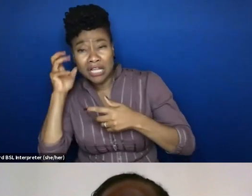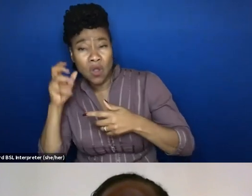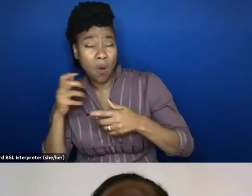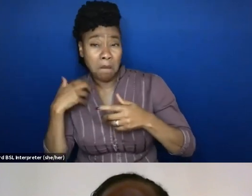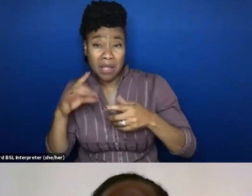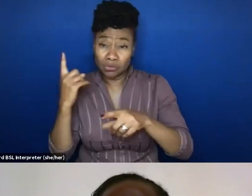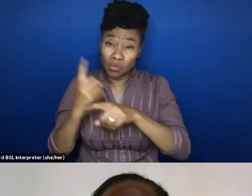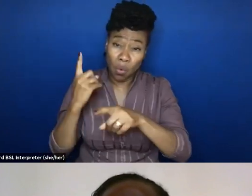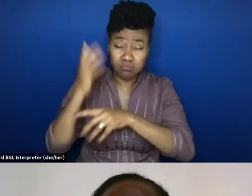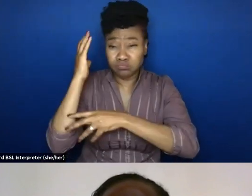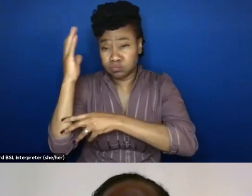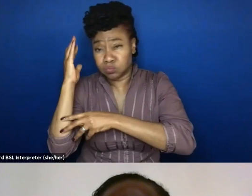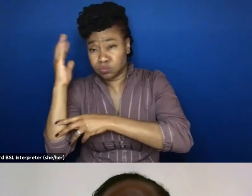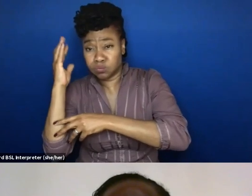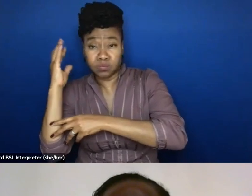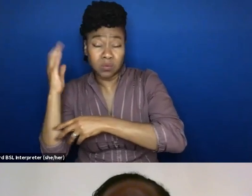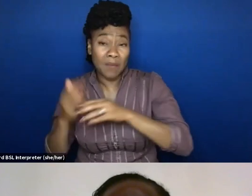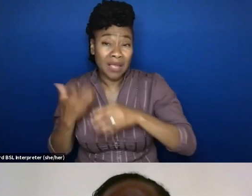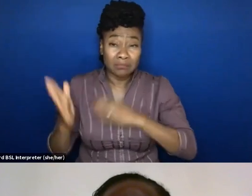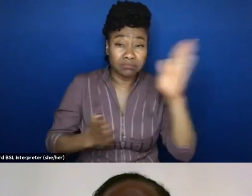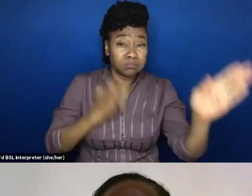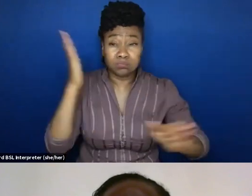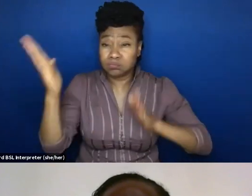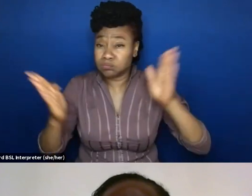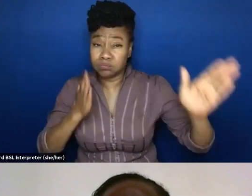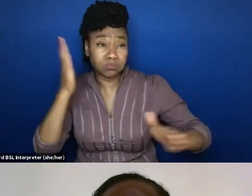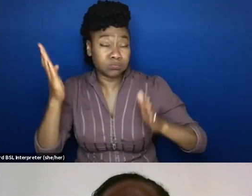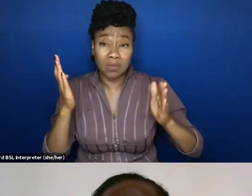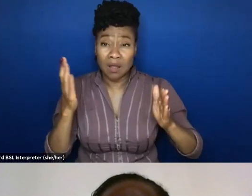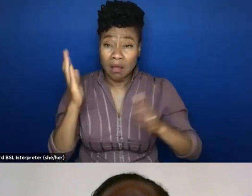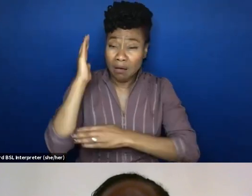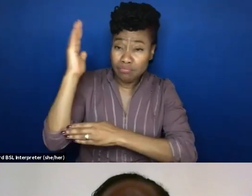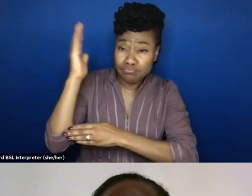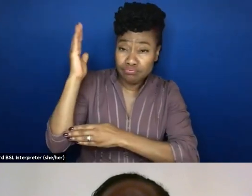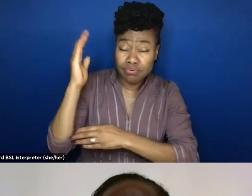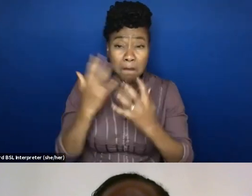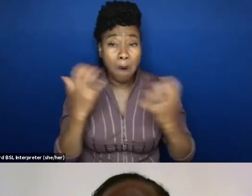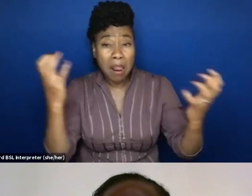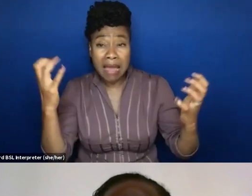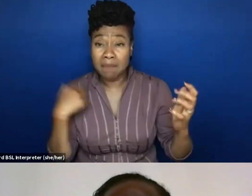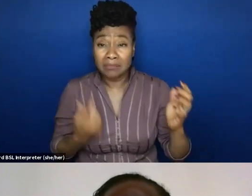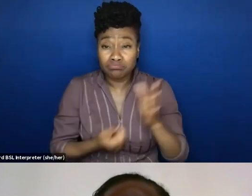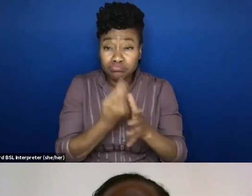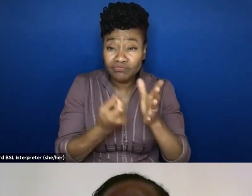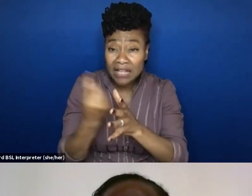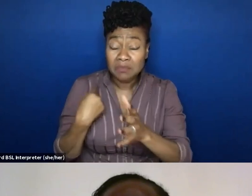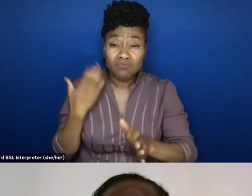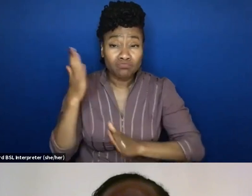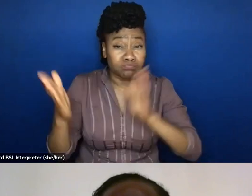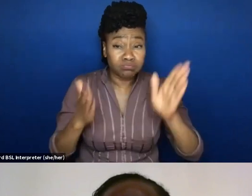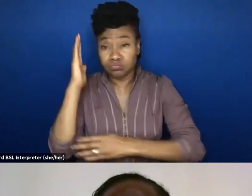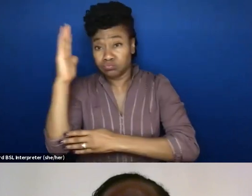talks and public appearances, I'll be honest, it's